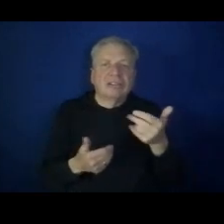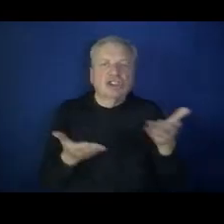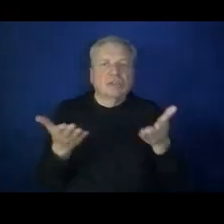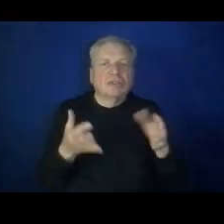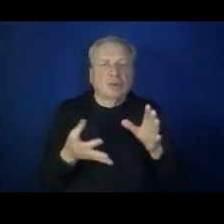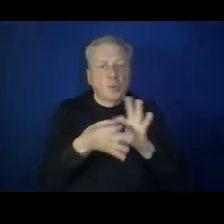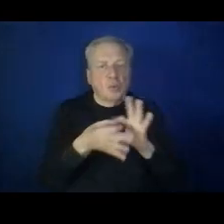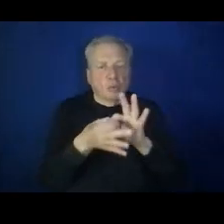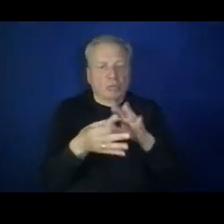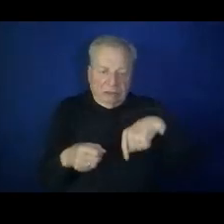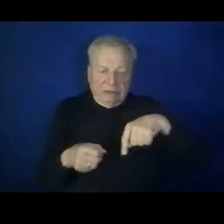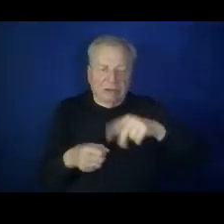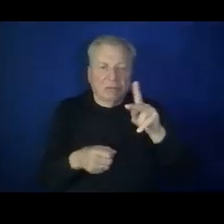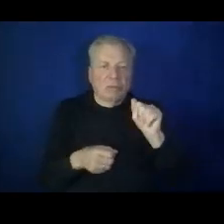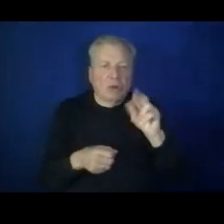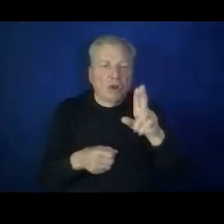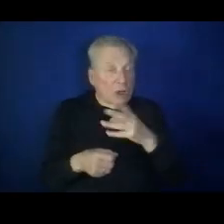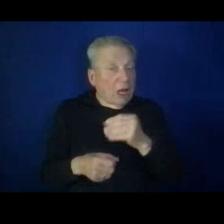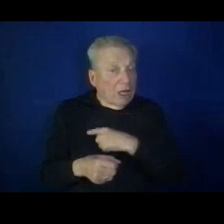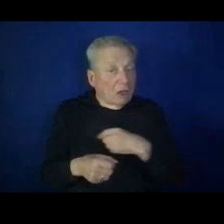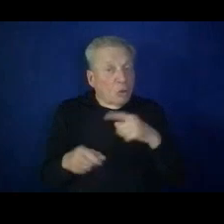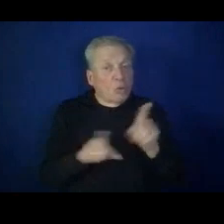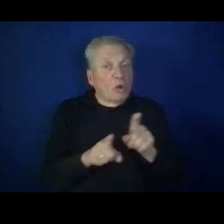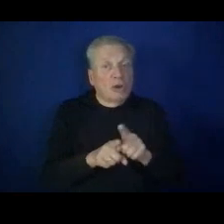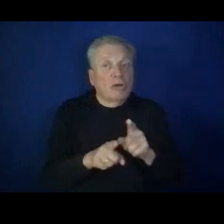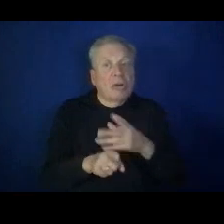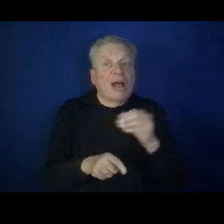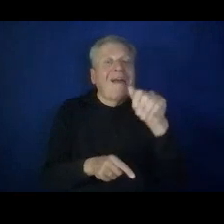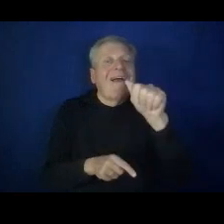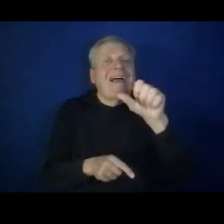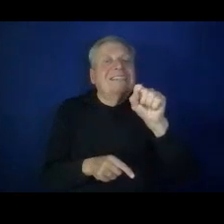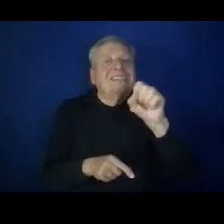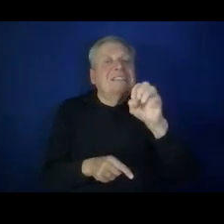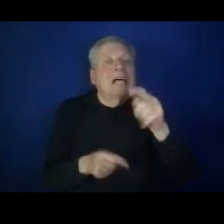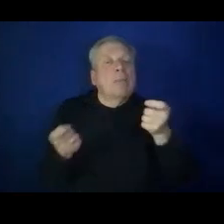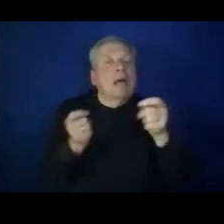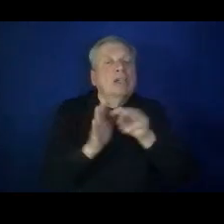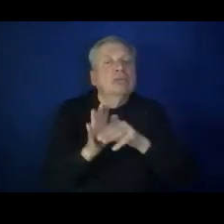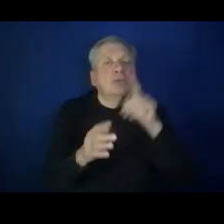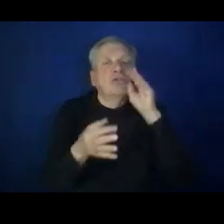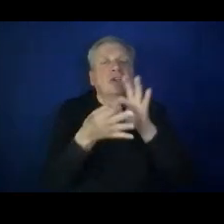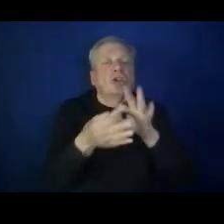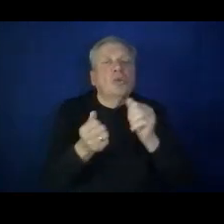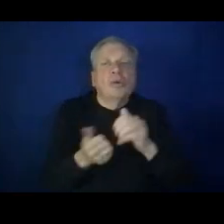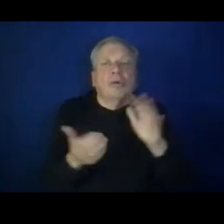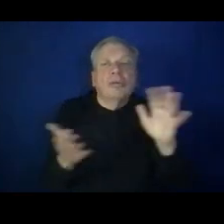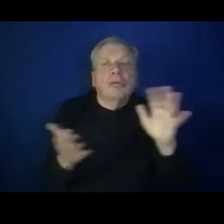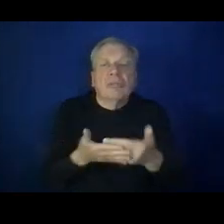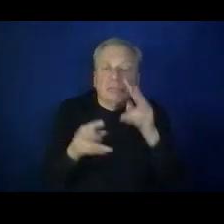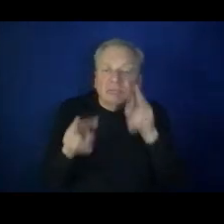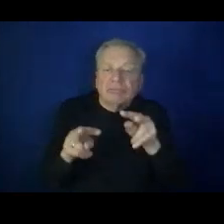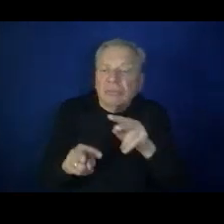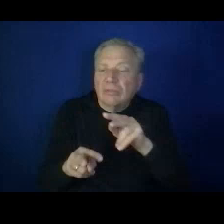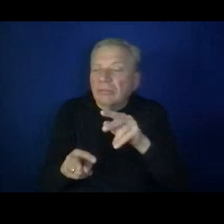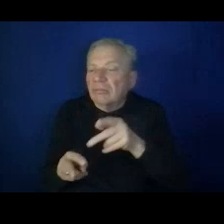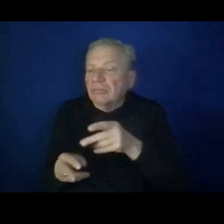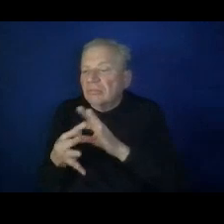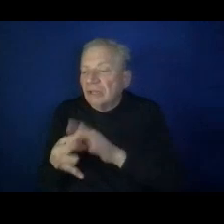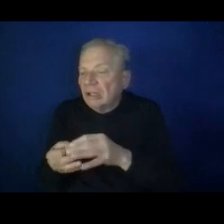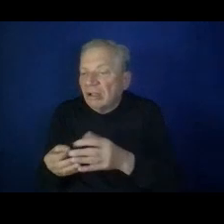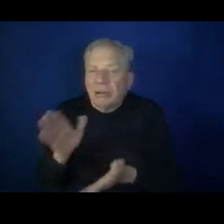park. We also perform asset management duties for oversight and management of